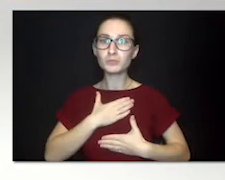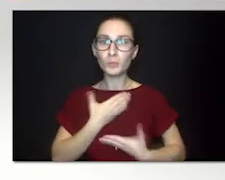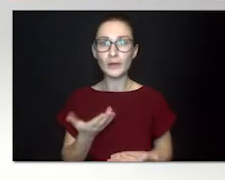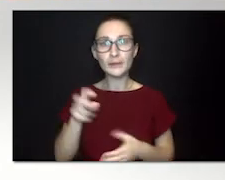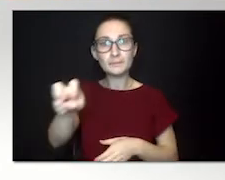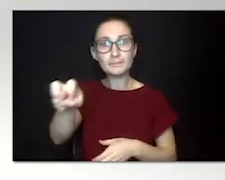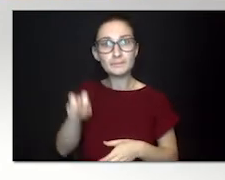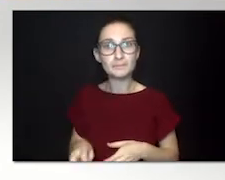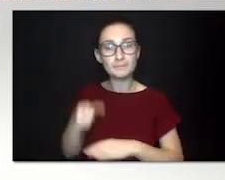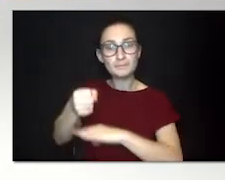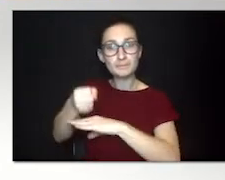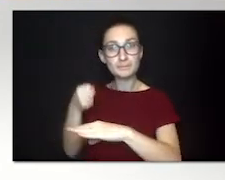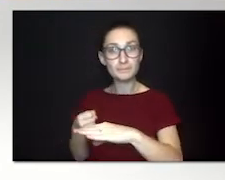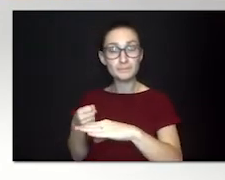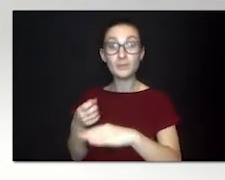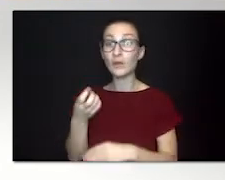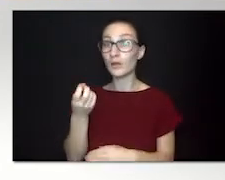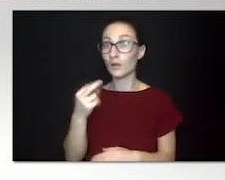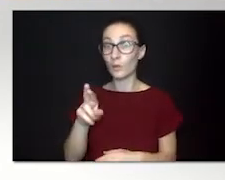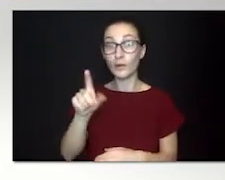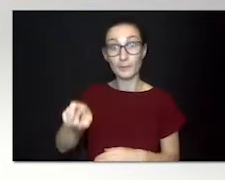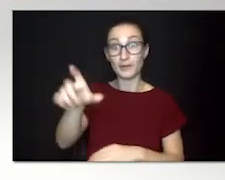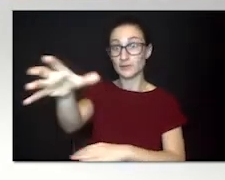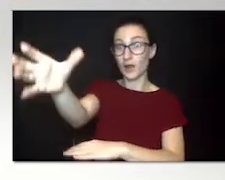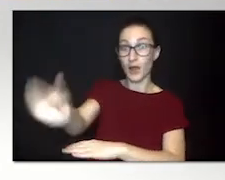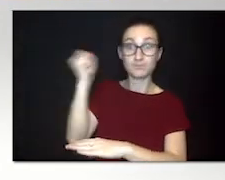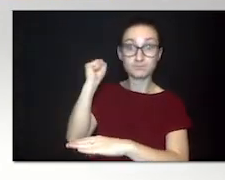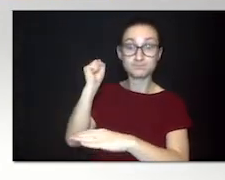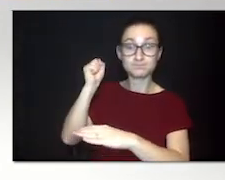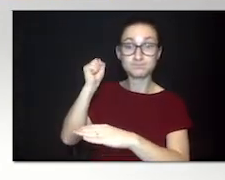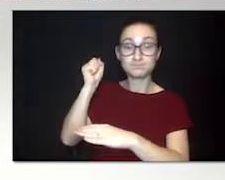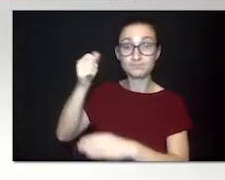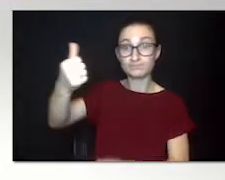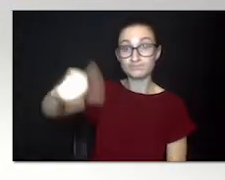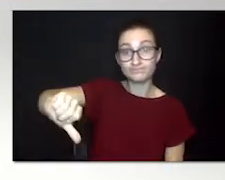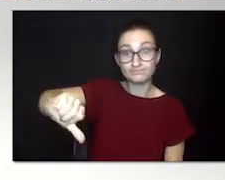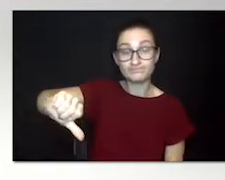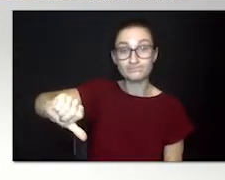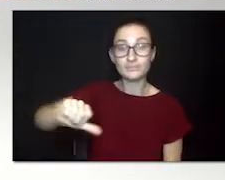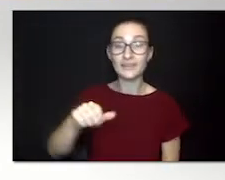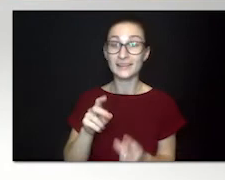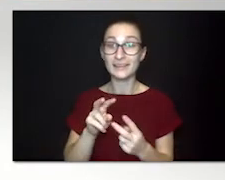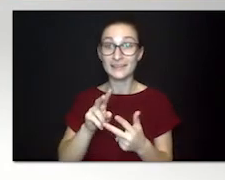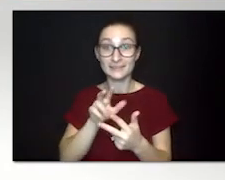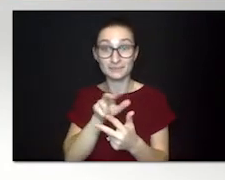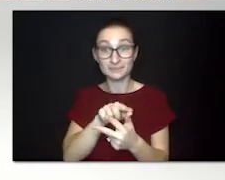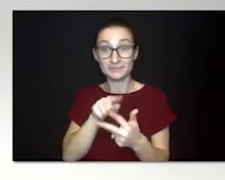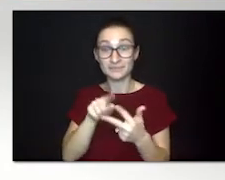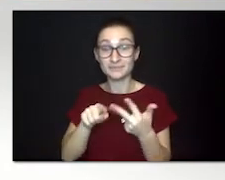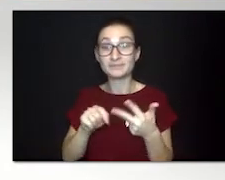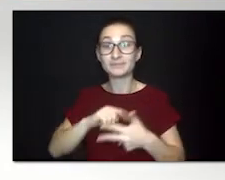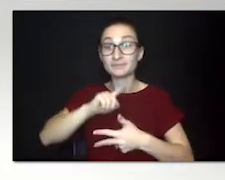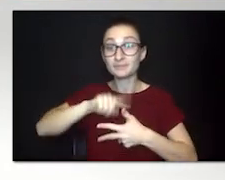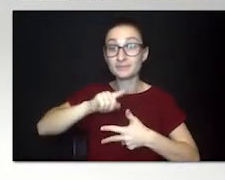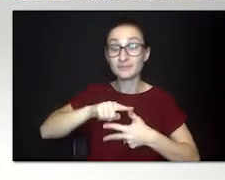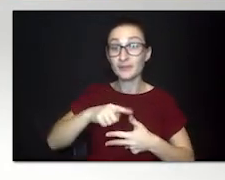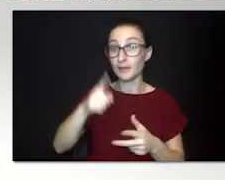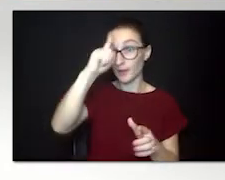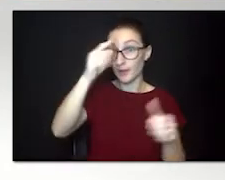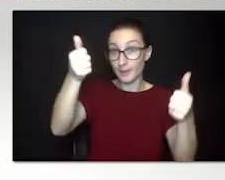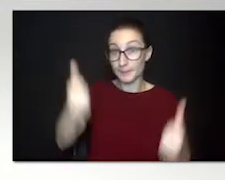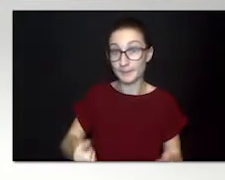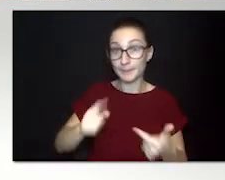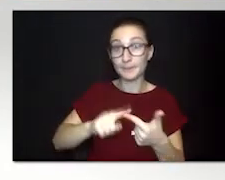step down or they have to be removed. And the ways that someone is removed as guardian is if they become incapacitated, if they die, or if they breach